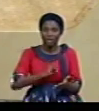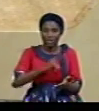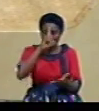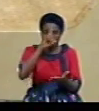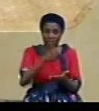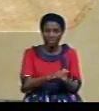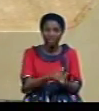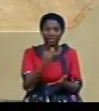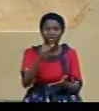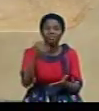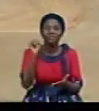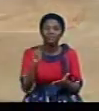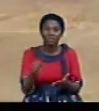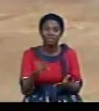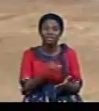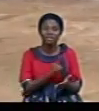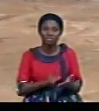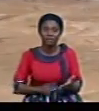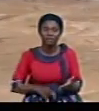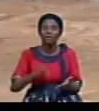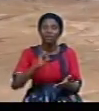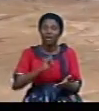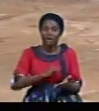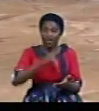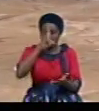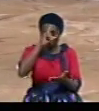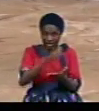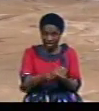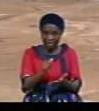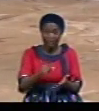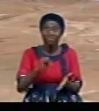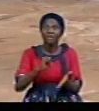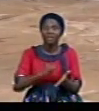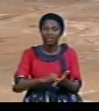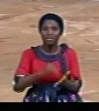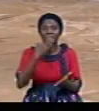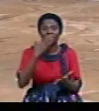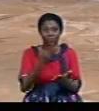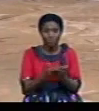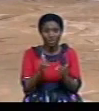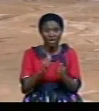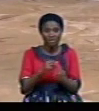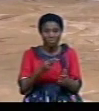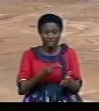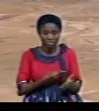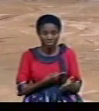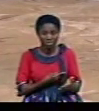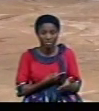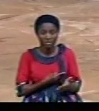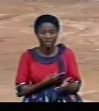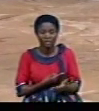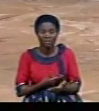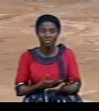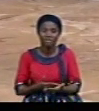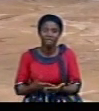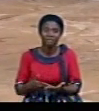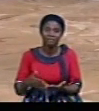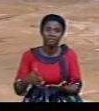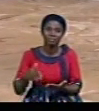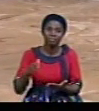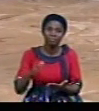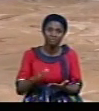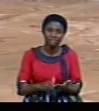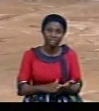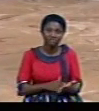Lord yes Lord I believe it is where we dance